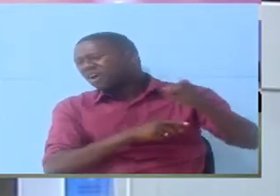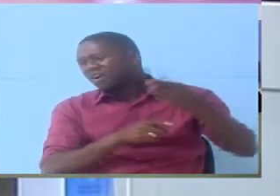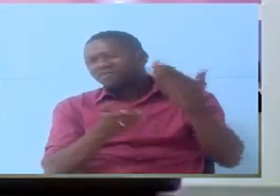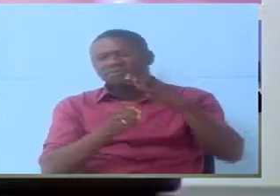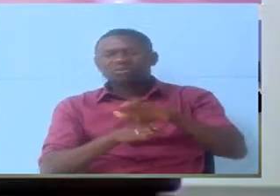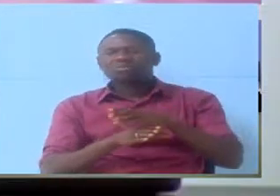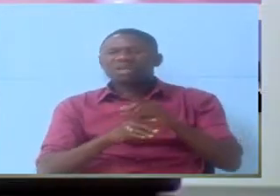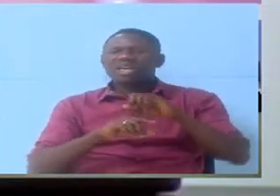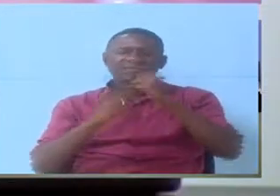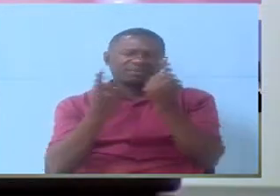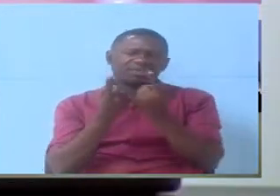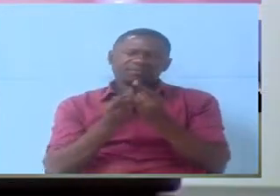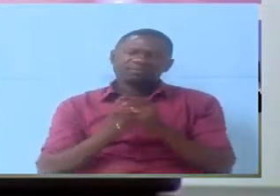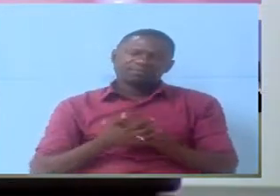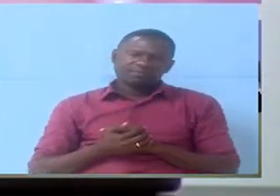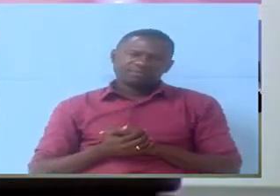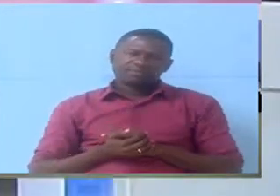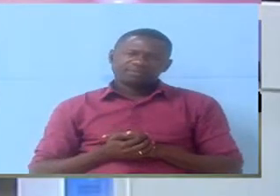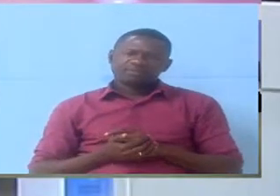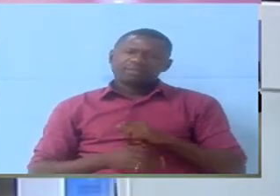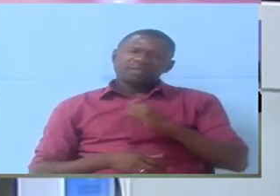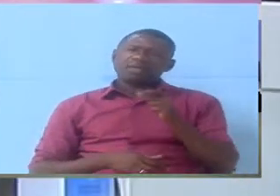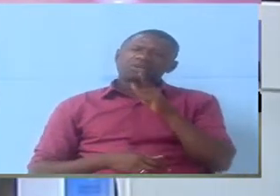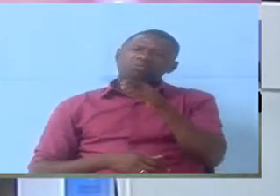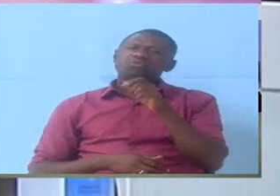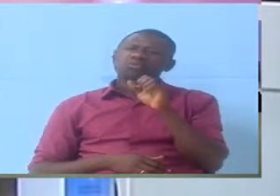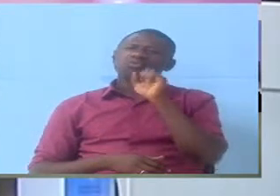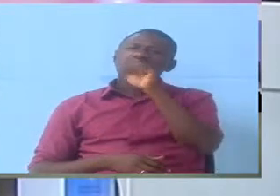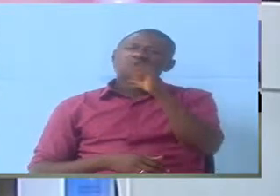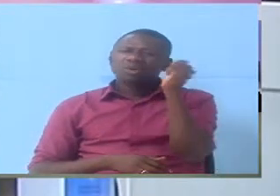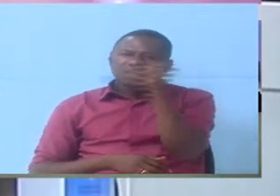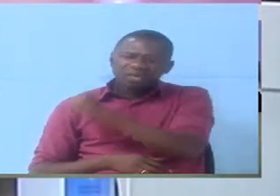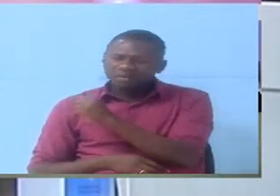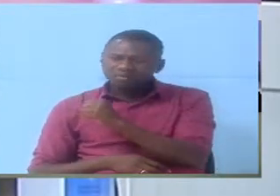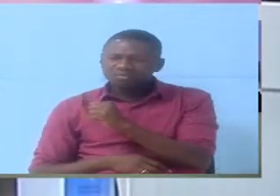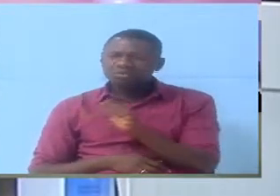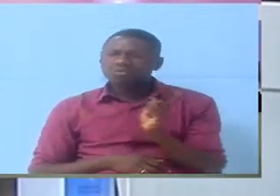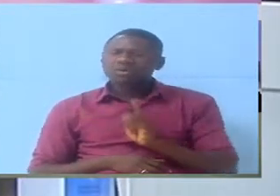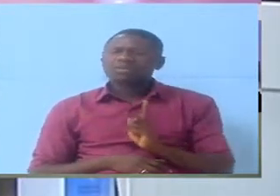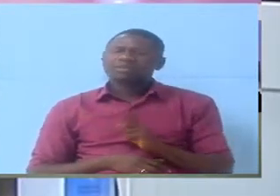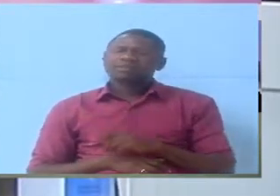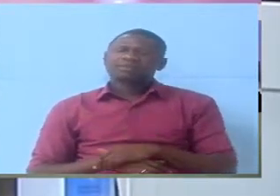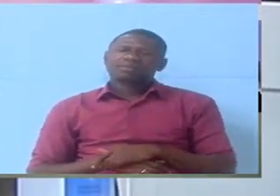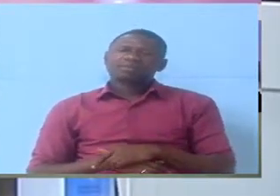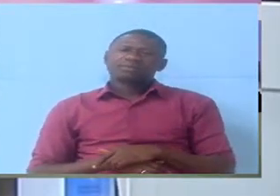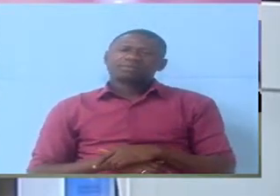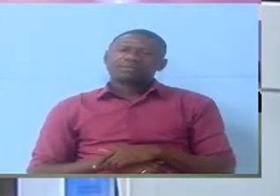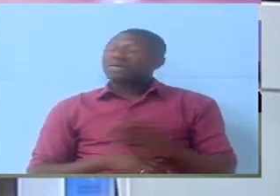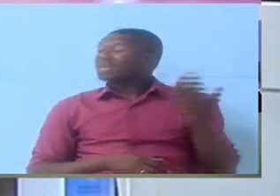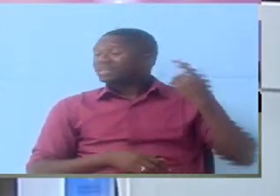And what was your crime? My crime was trying to be professional.